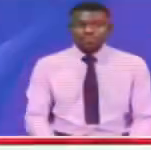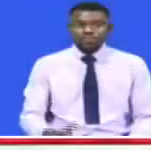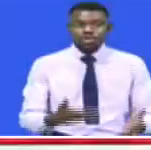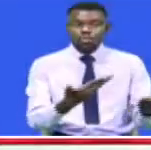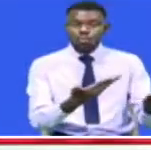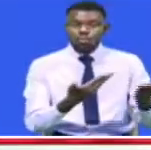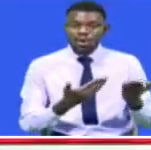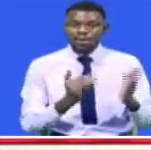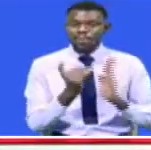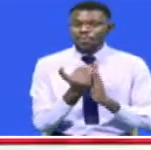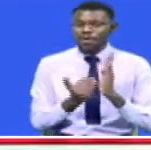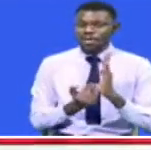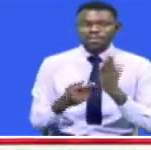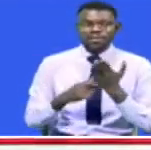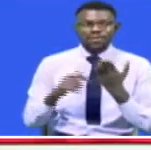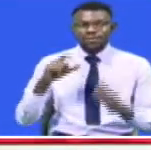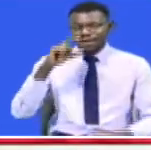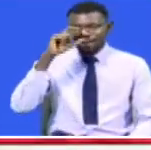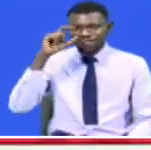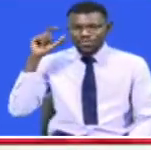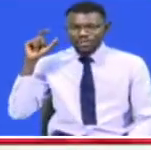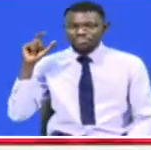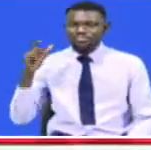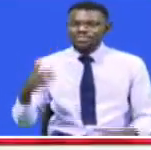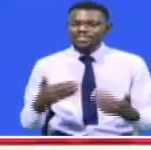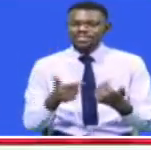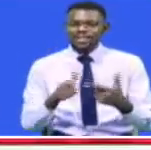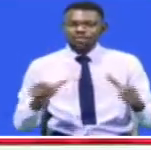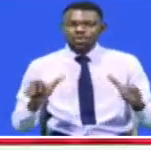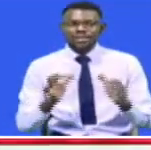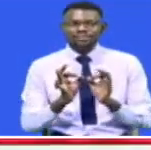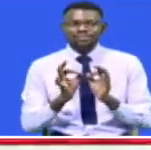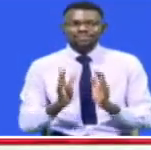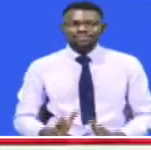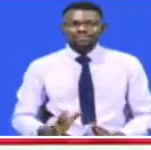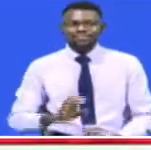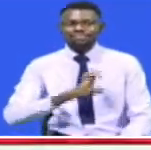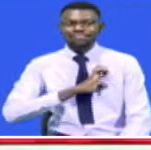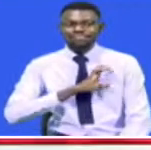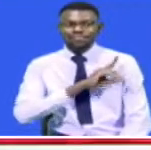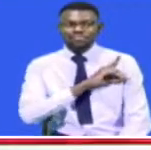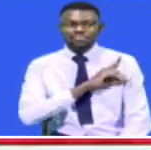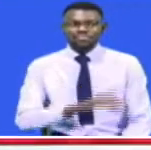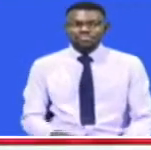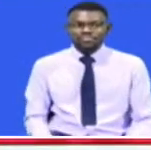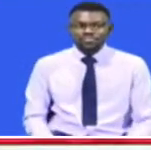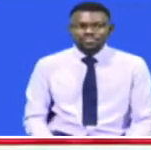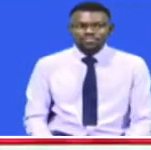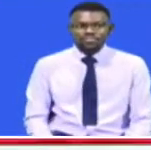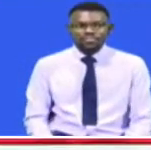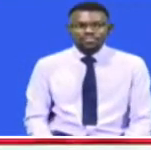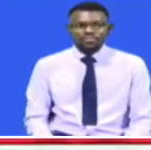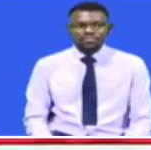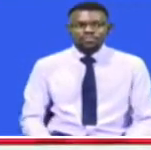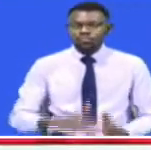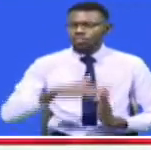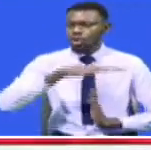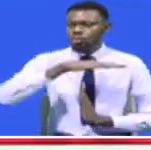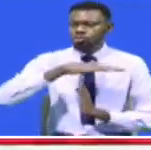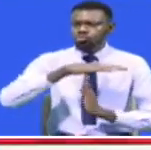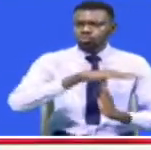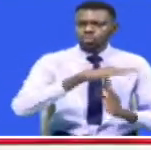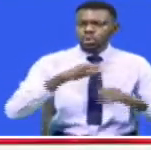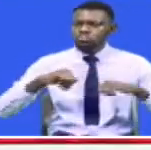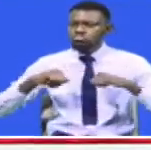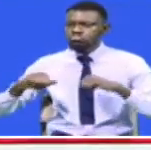Welcome to the broadcast. My name is Eric Latif. On Sun Language Interpreter tonight is Damien Evans. Top officials who were asked